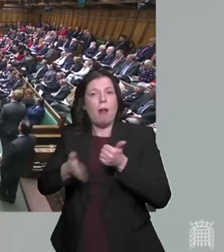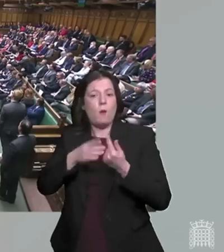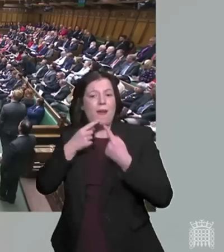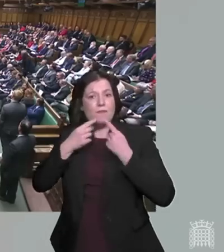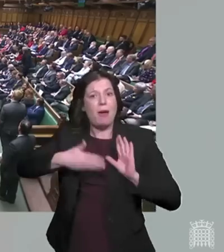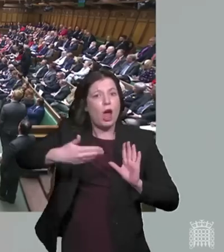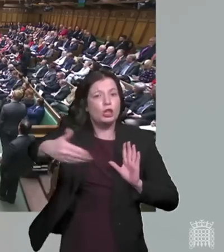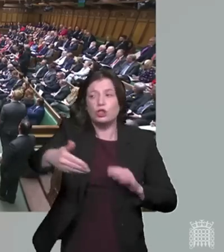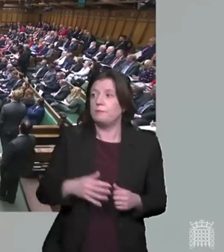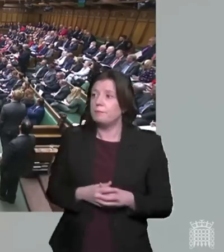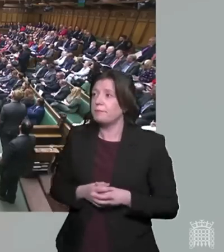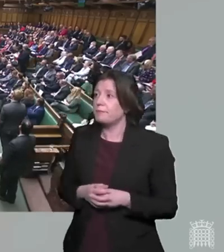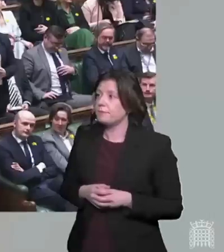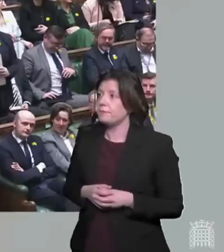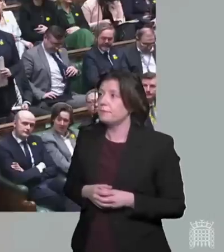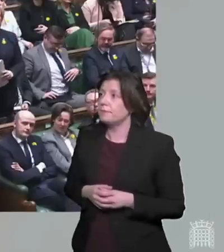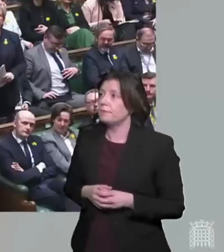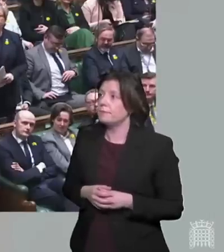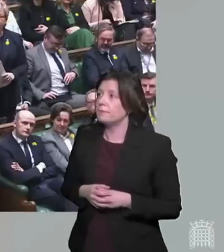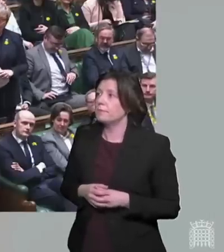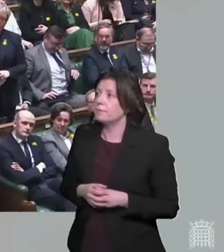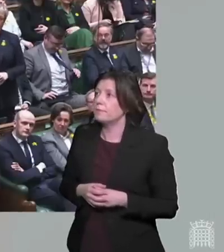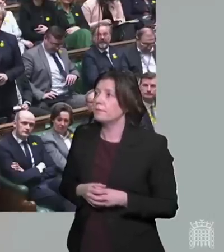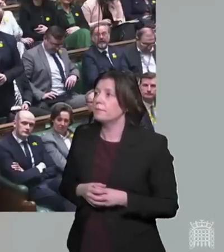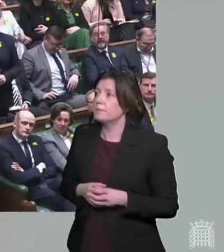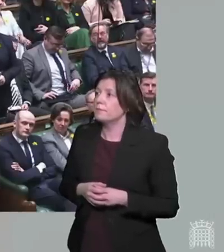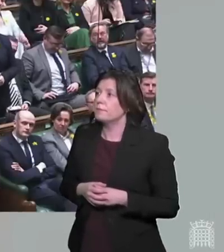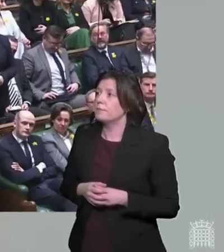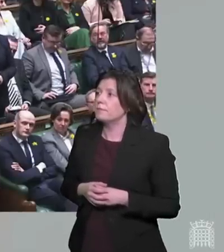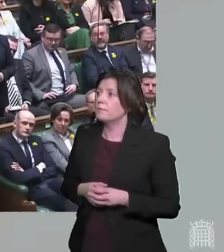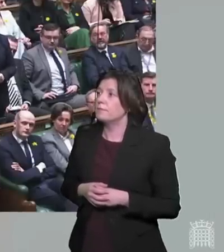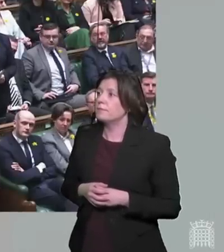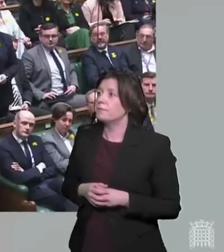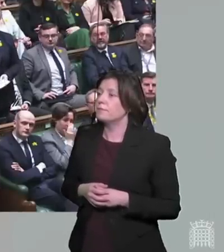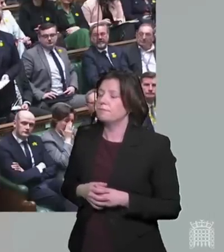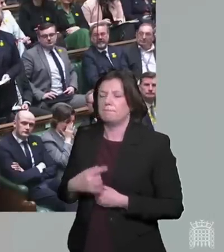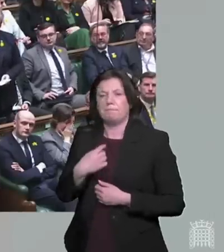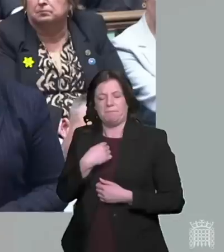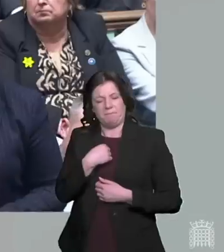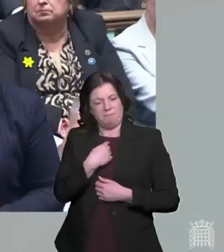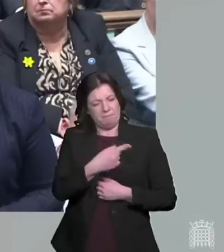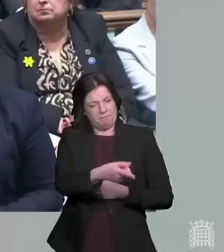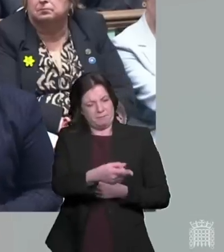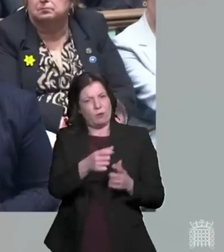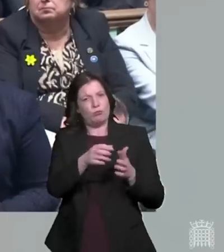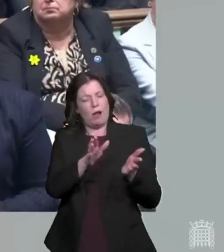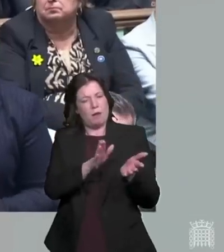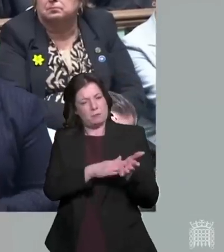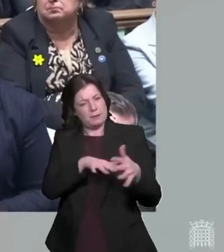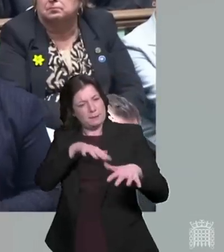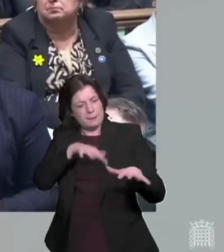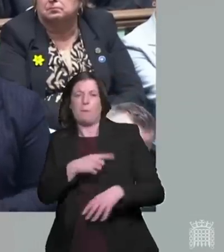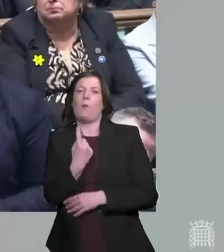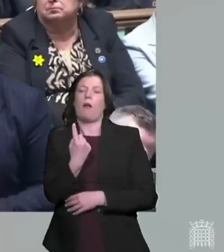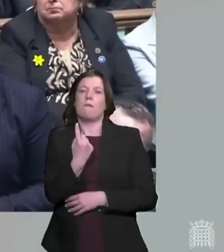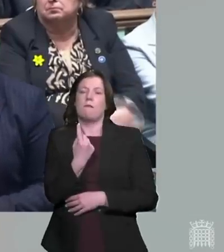Cherry. Thank you, Mr. Speaker. The Prime Minister and I have one thing in common. We've both had